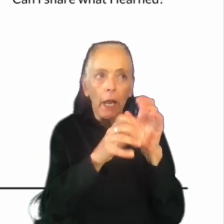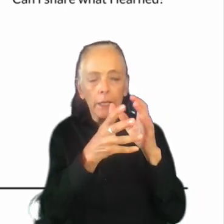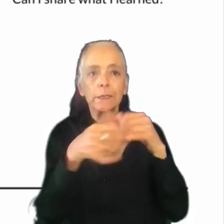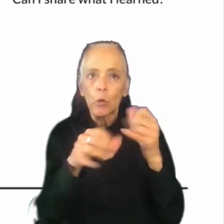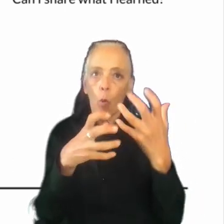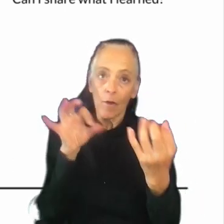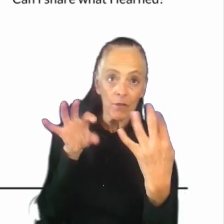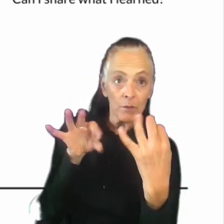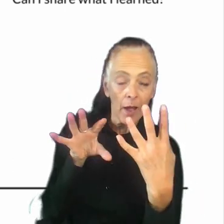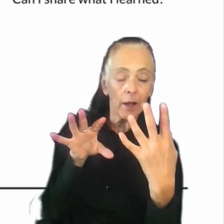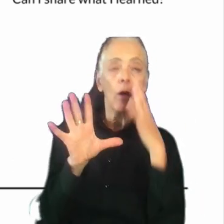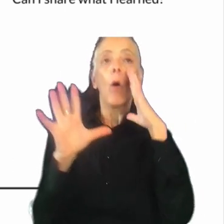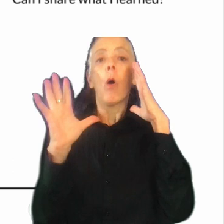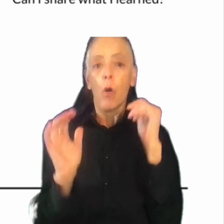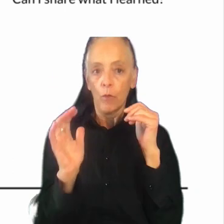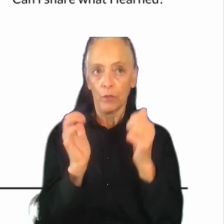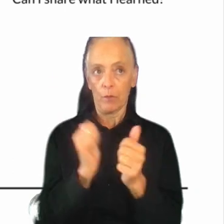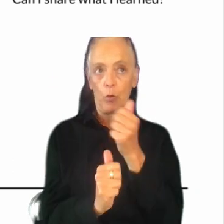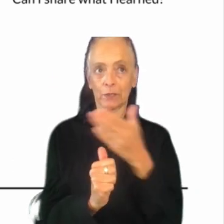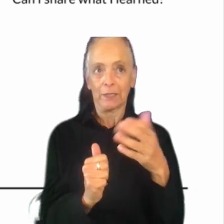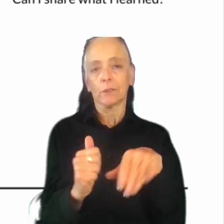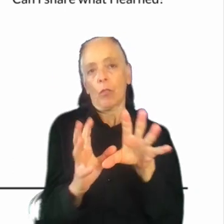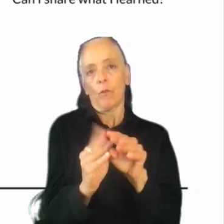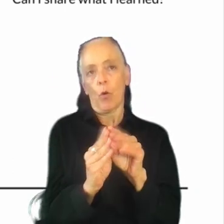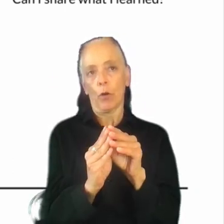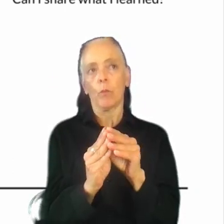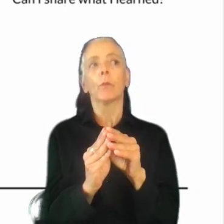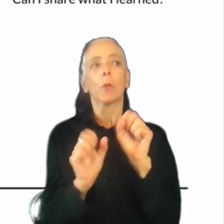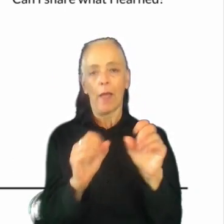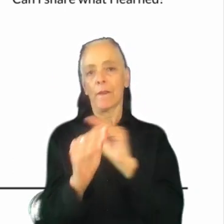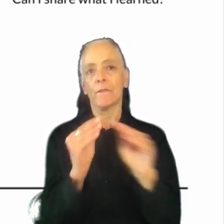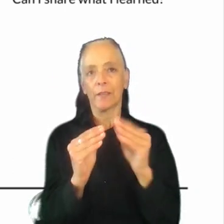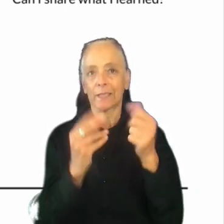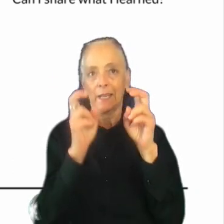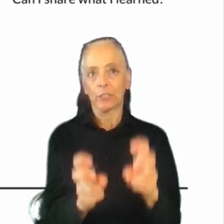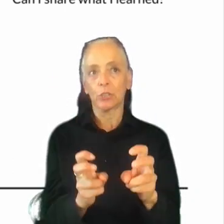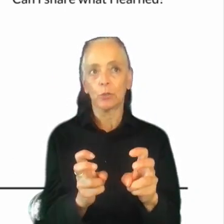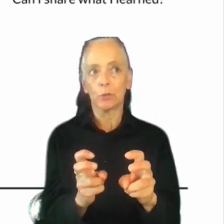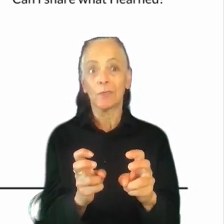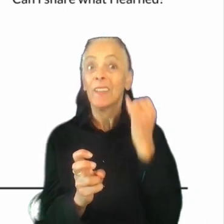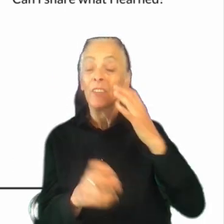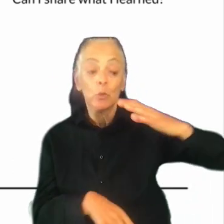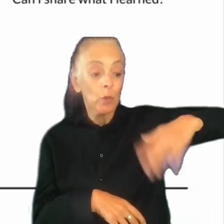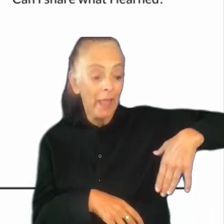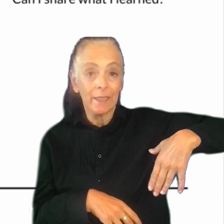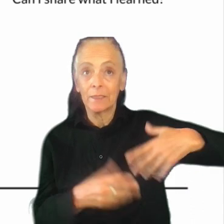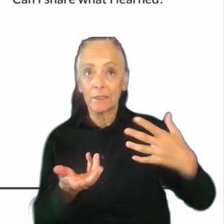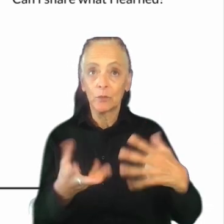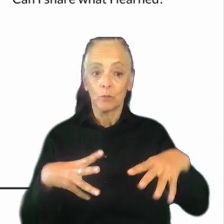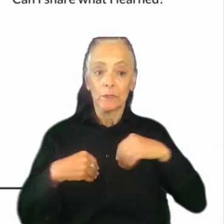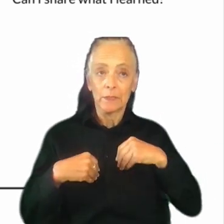in feedback hopefully most of things on these forums will be able to fix issues if they were too late to take on board